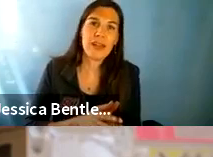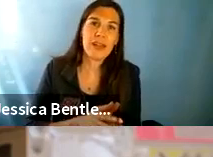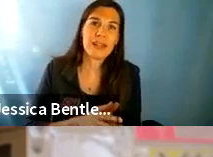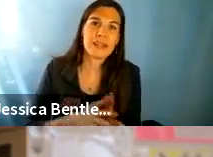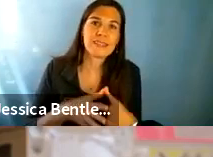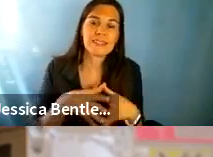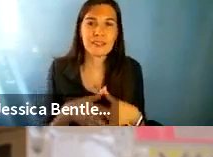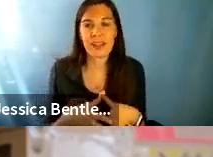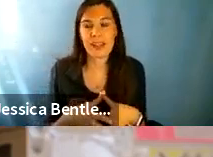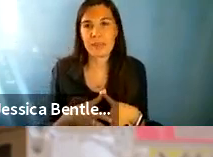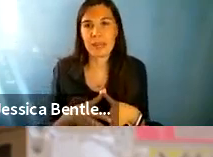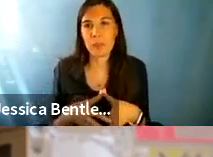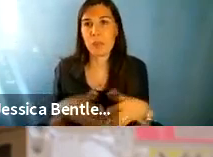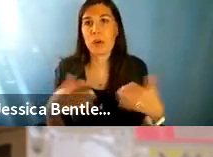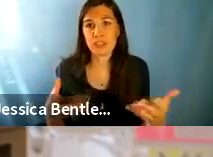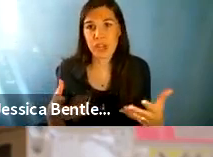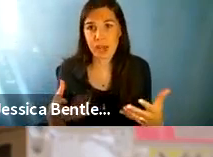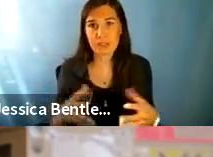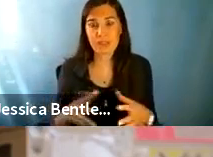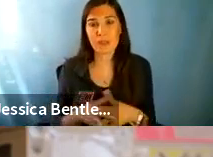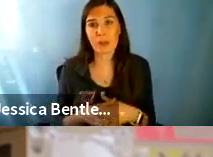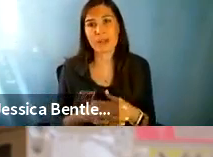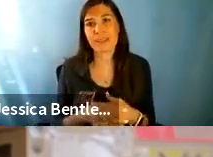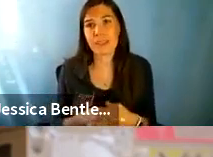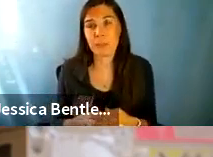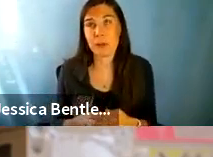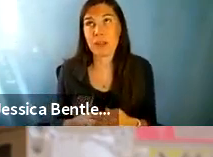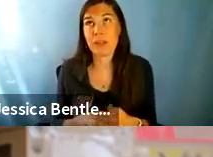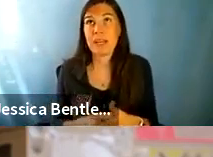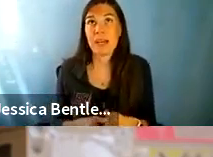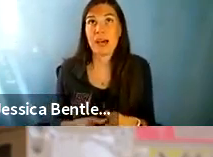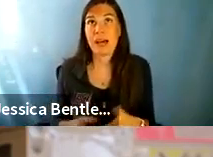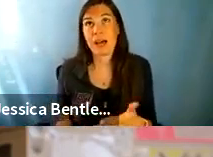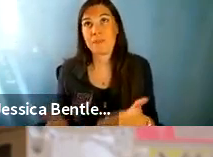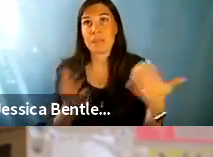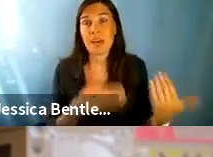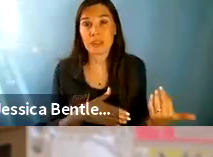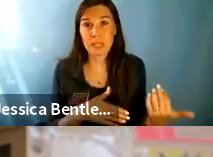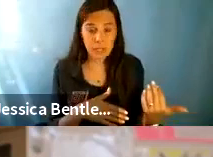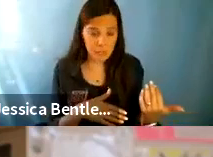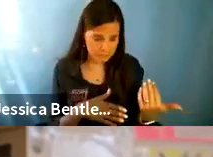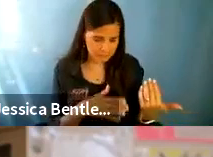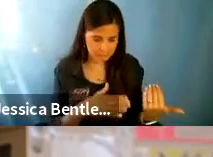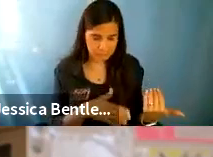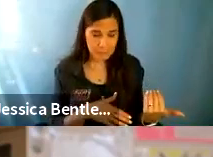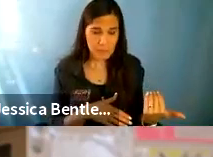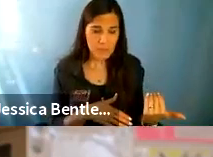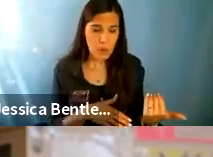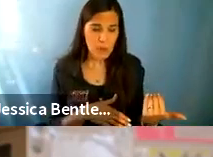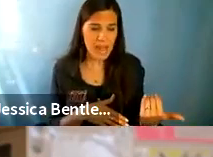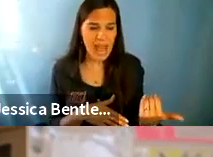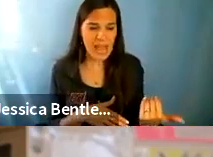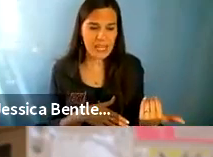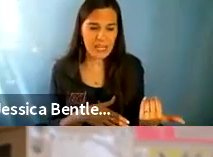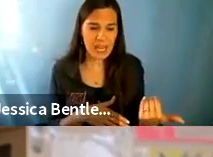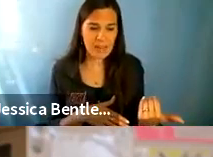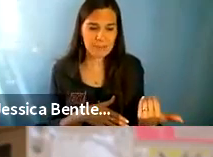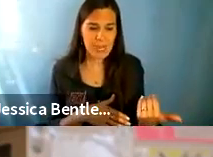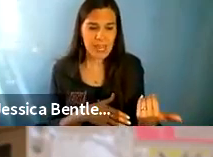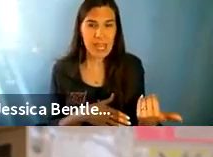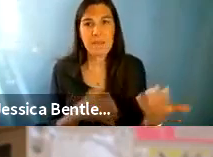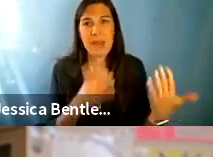on providing skill development workshops. So for example, the other year, we